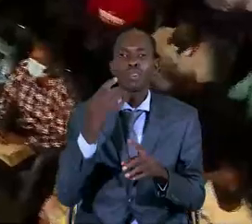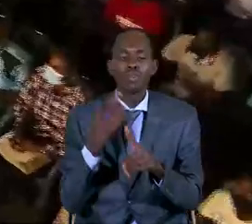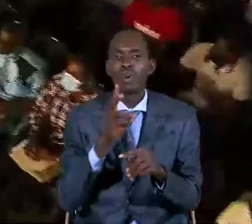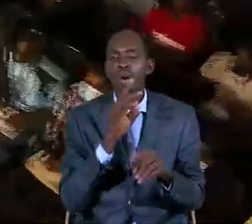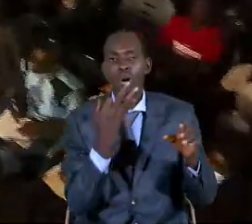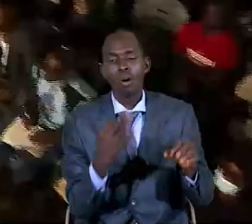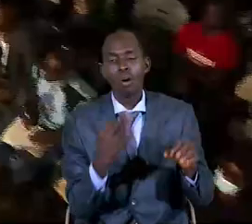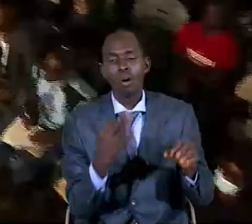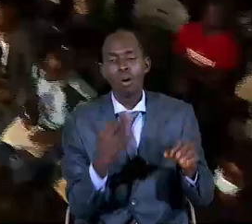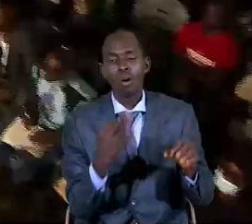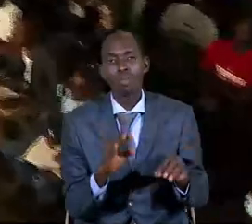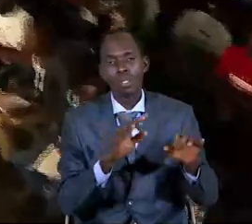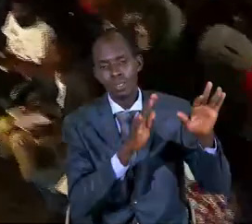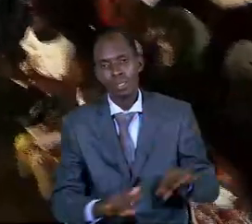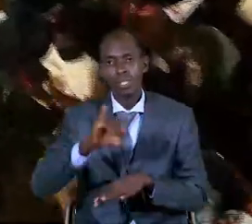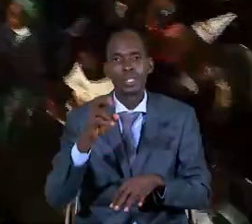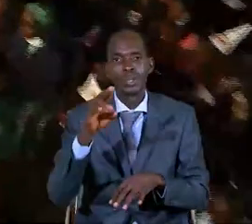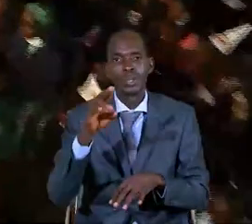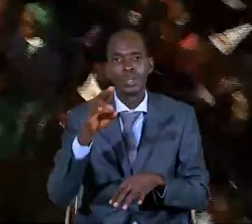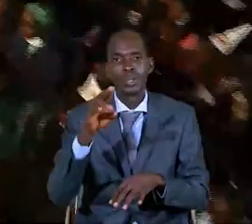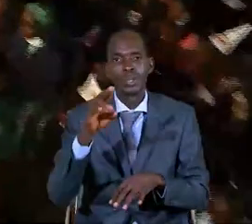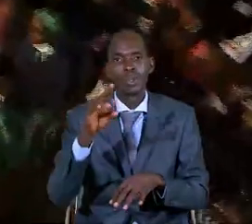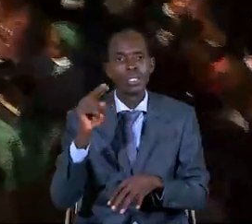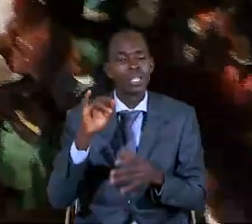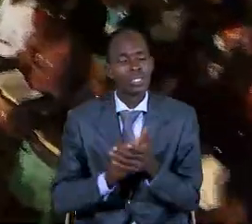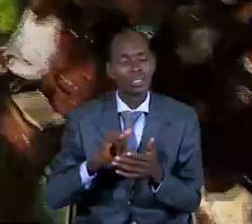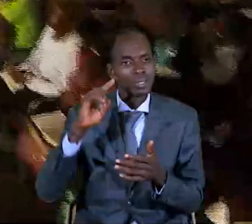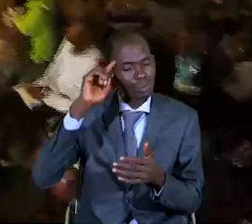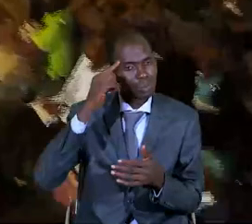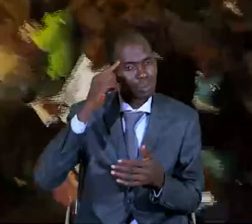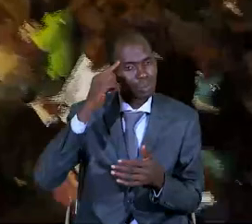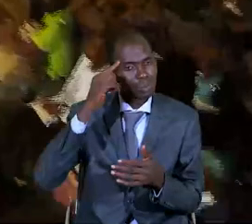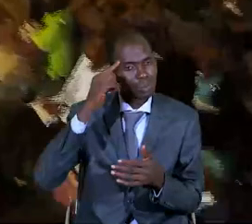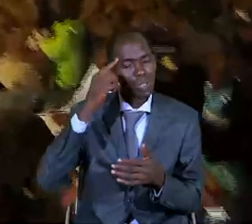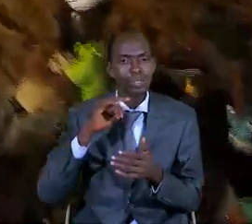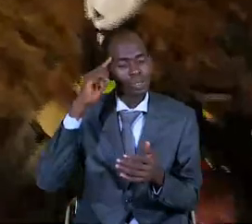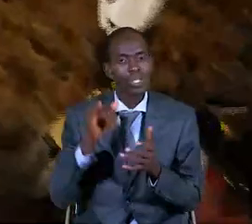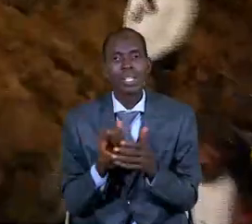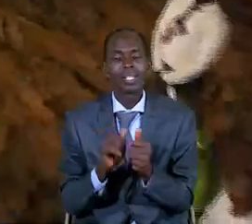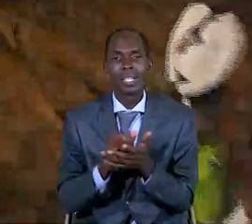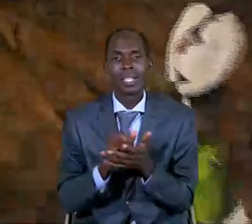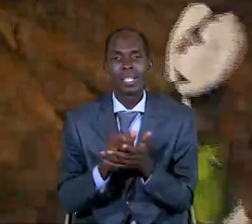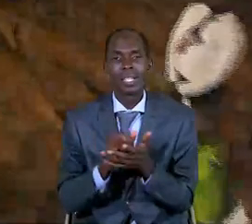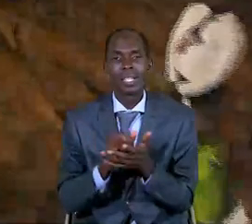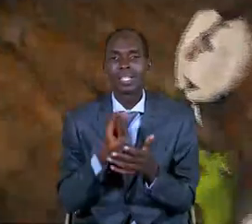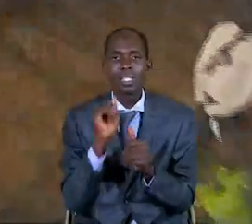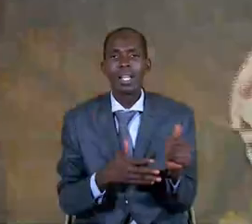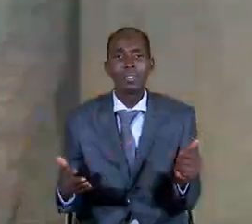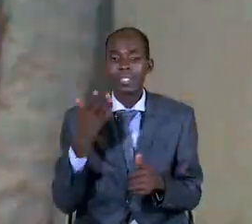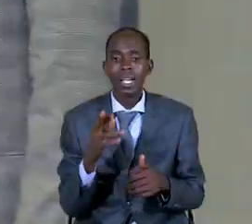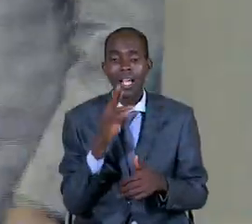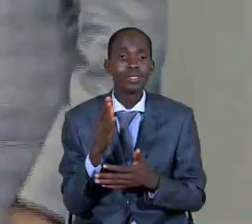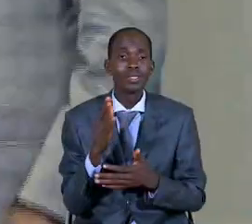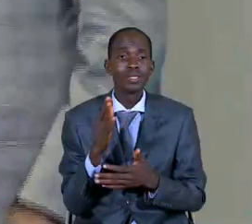They think that has settled it for them. They're spiritually blind. There are those who are